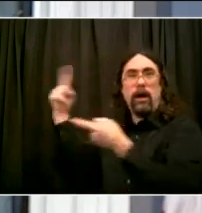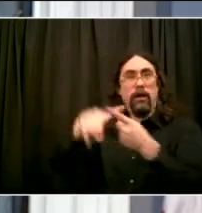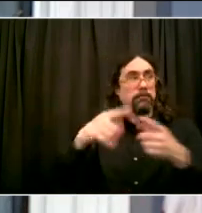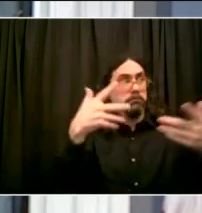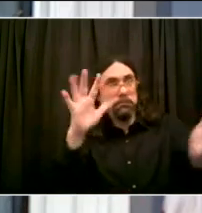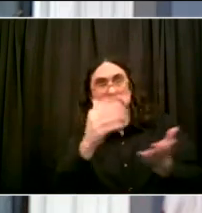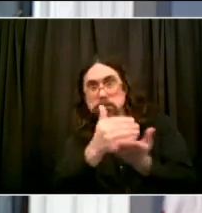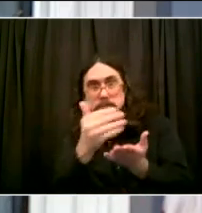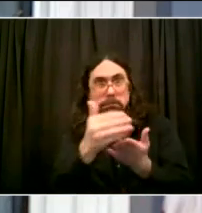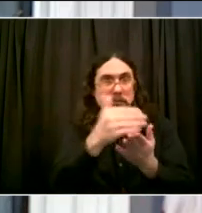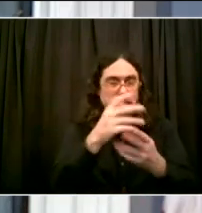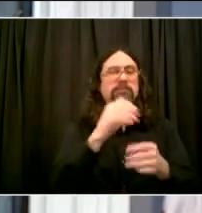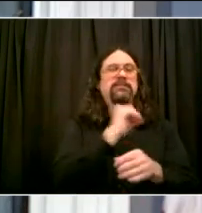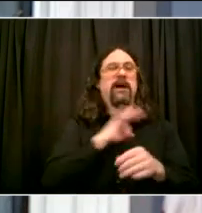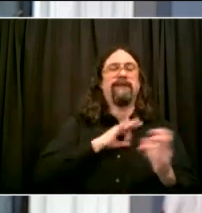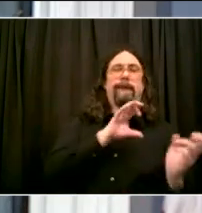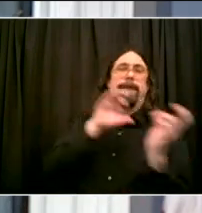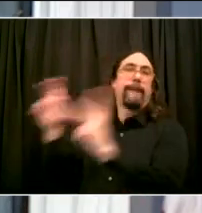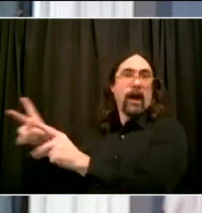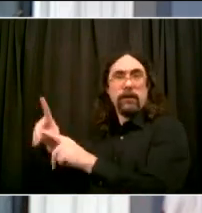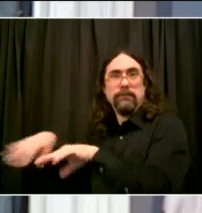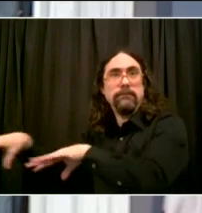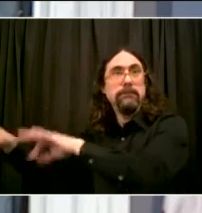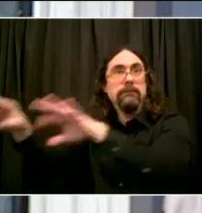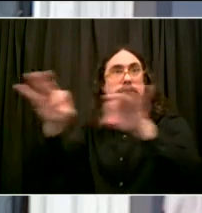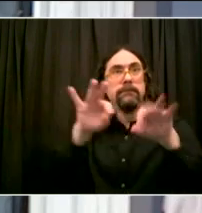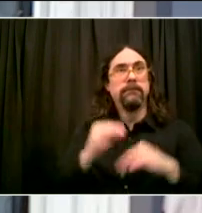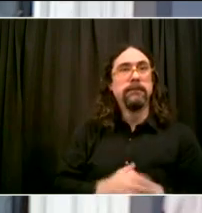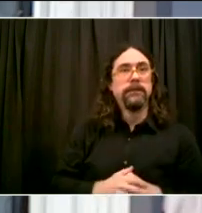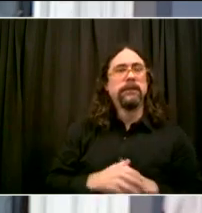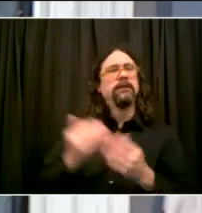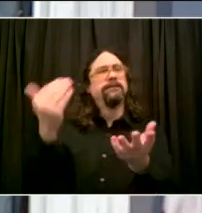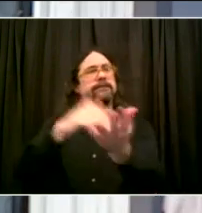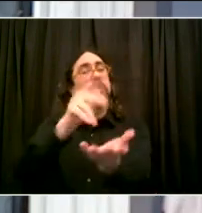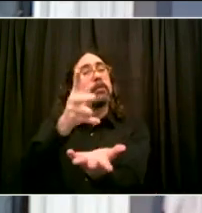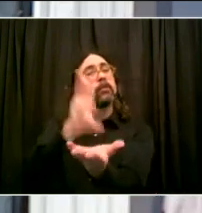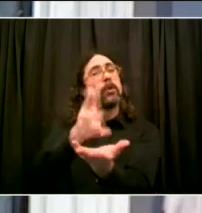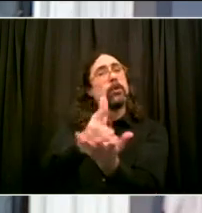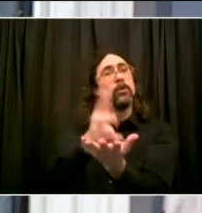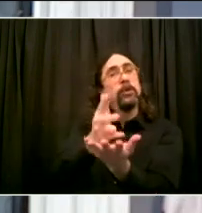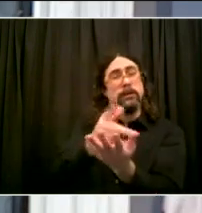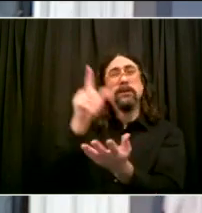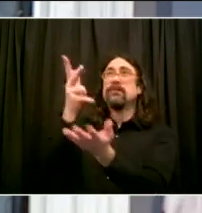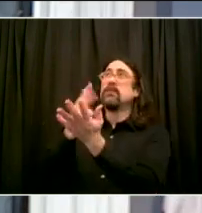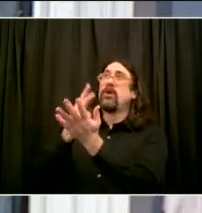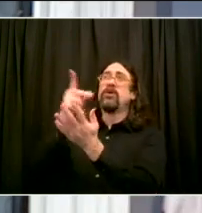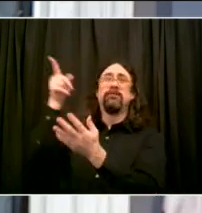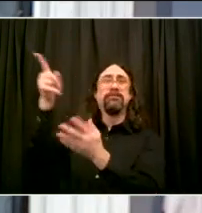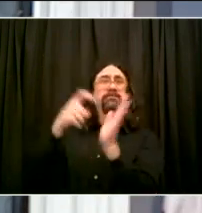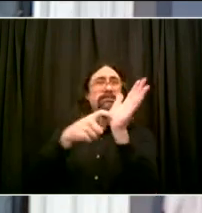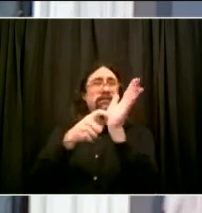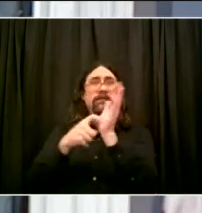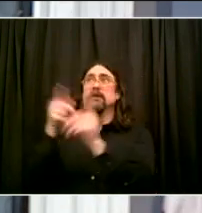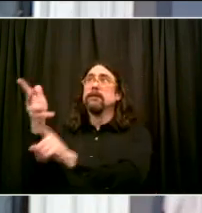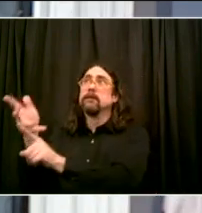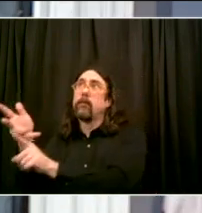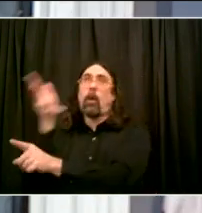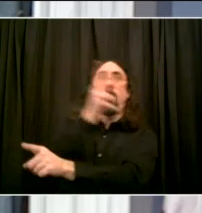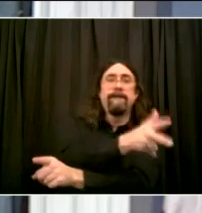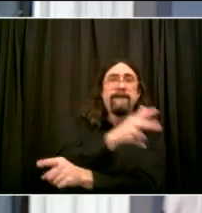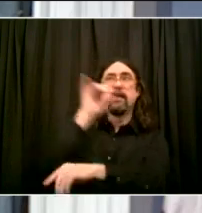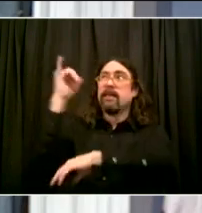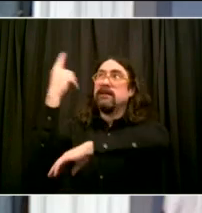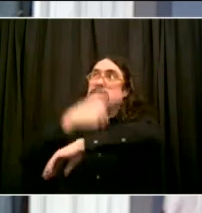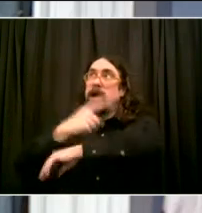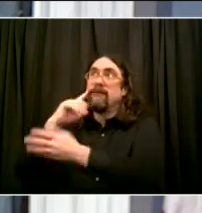week, so if you don't have to be on the roads today, please don't. It'll help us make even further progress. And again, to the men and women of the Department of